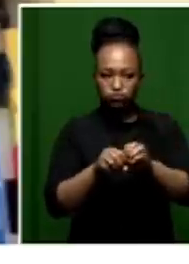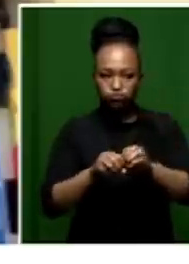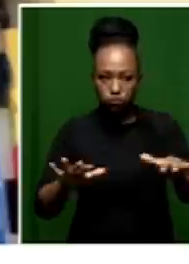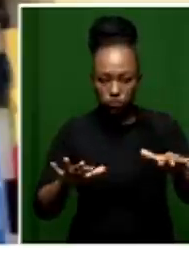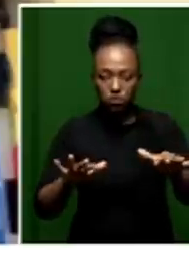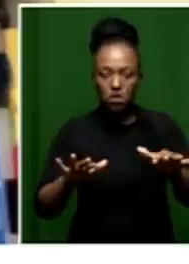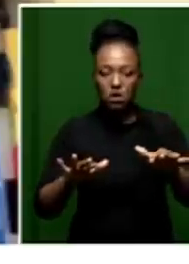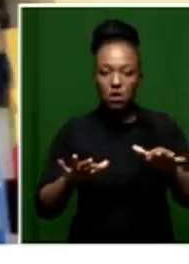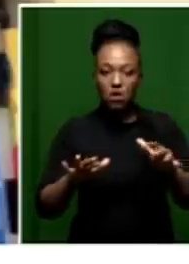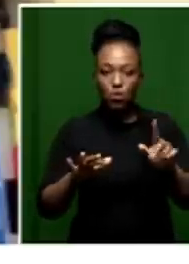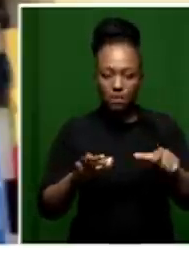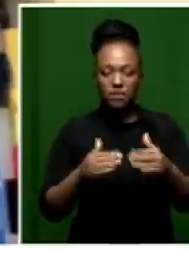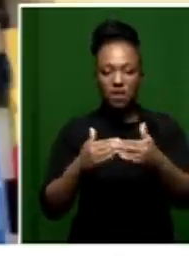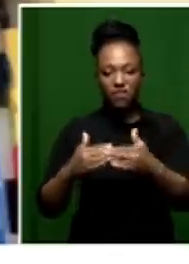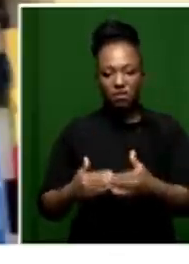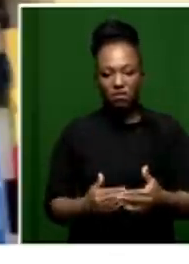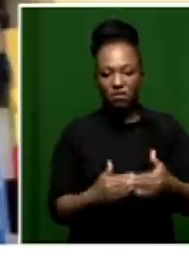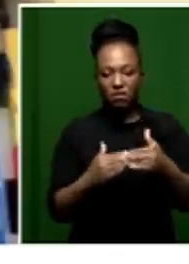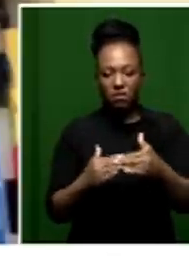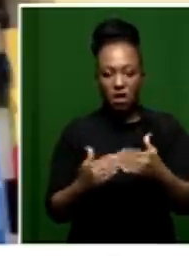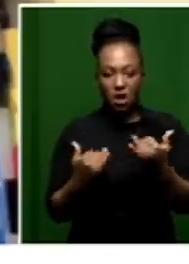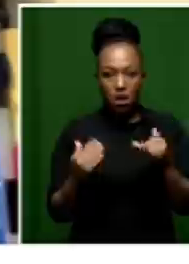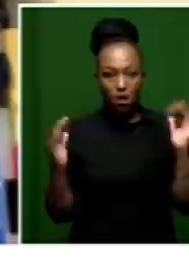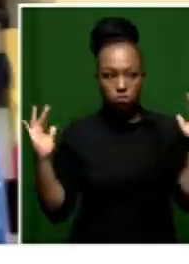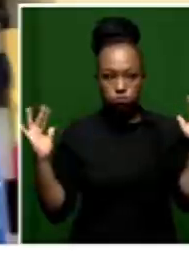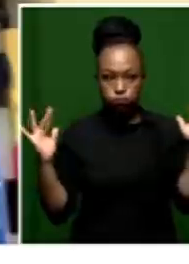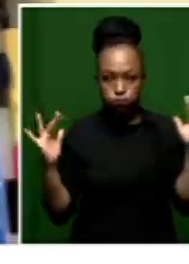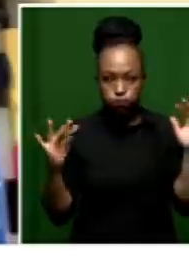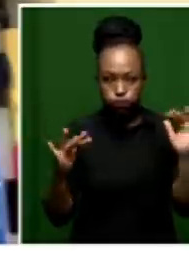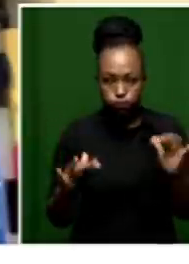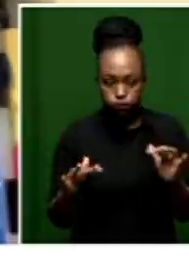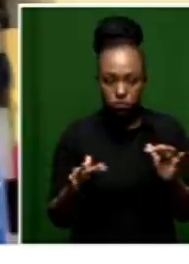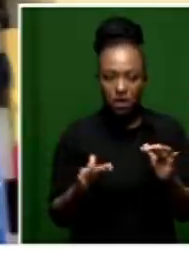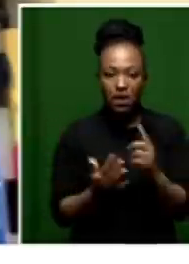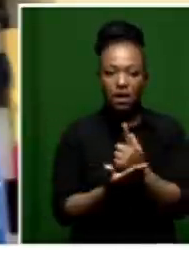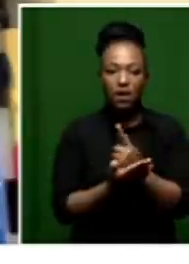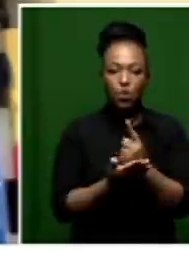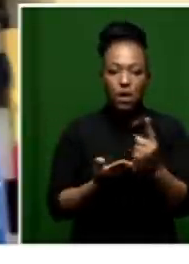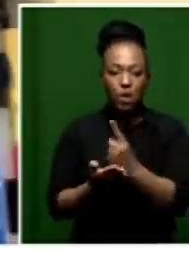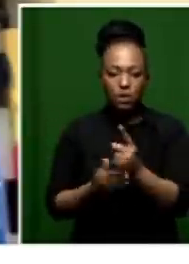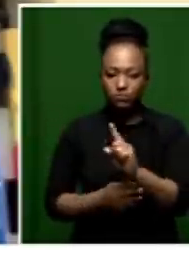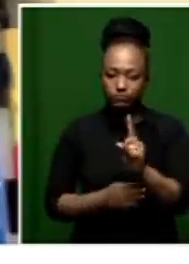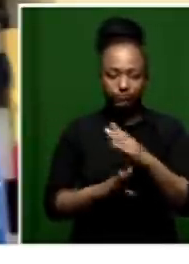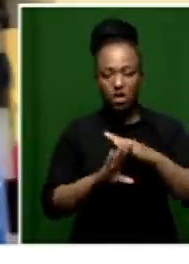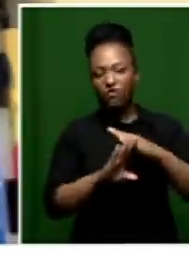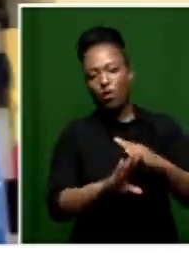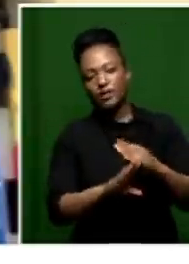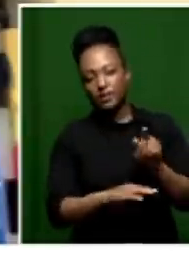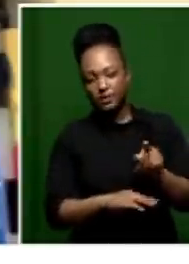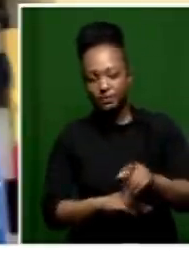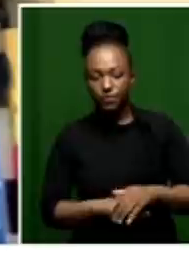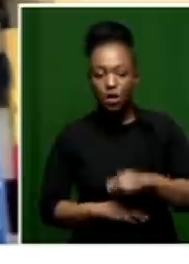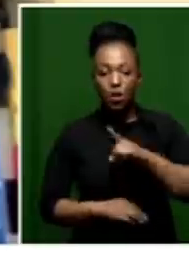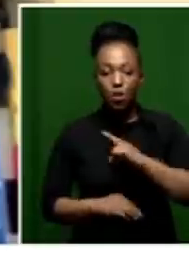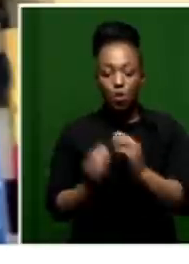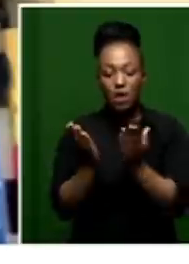as a nation to try to avoid big gatherings in the next few weeks and super spreading events, especially as